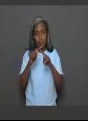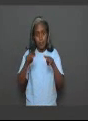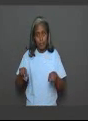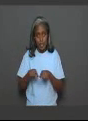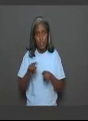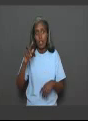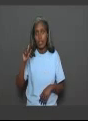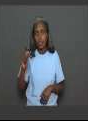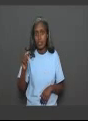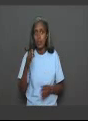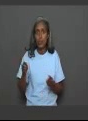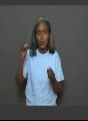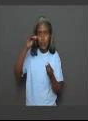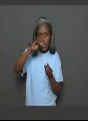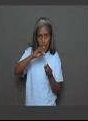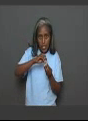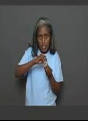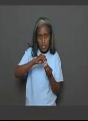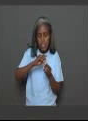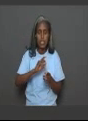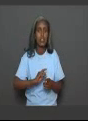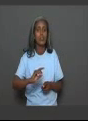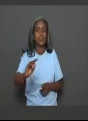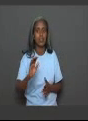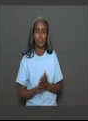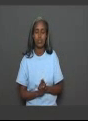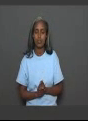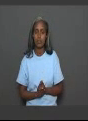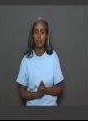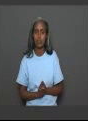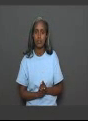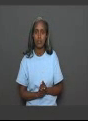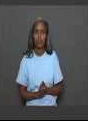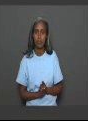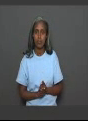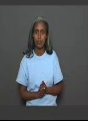delta D be the increase in distance.